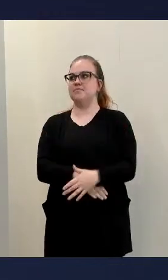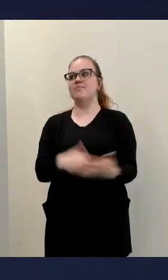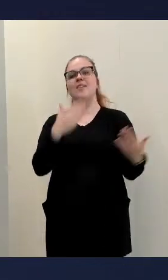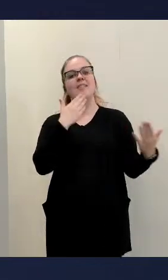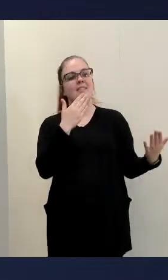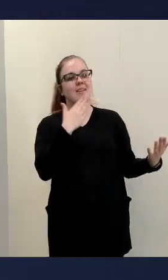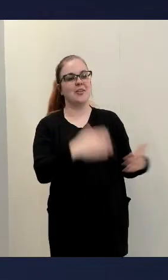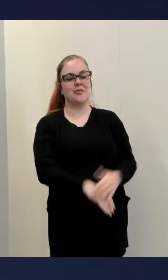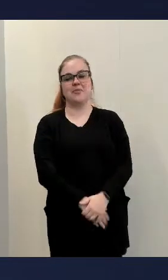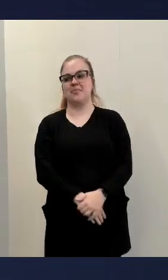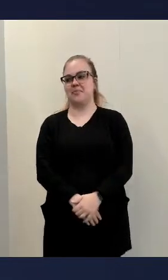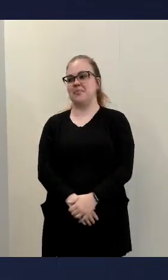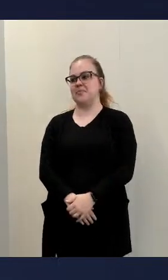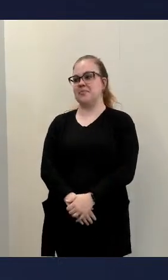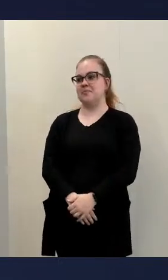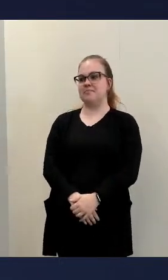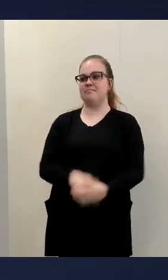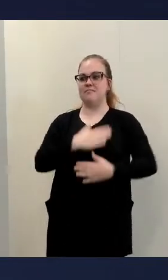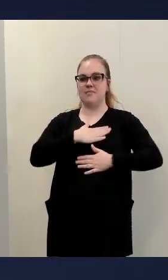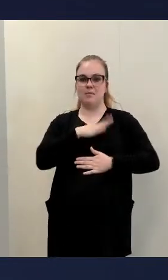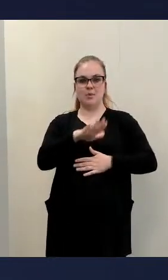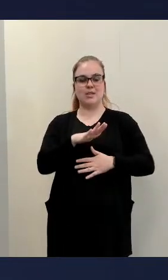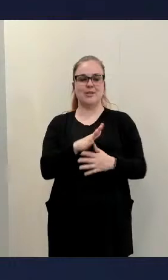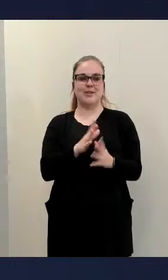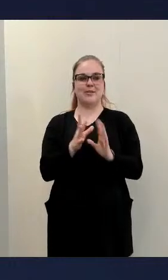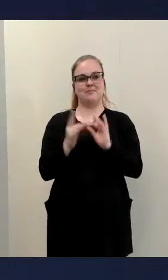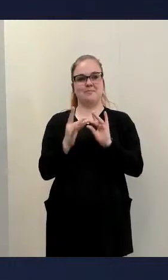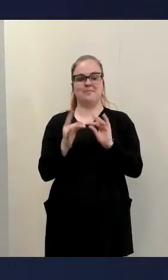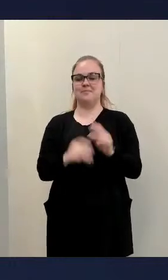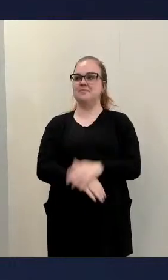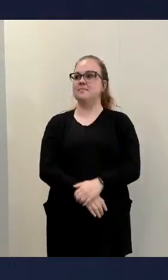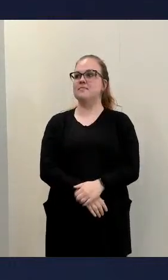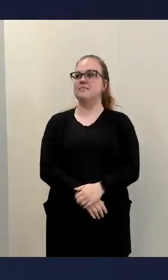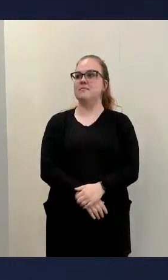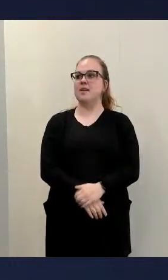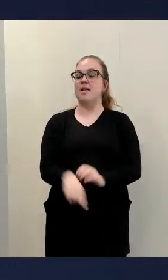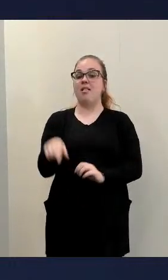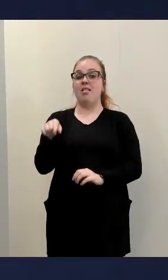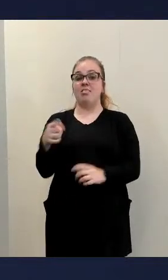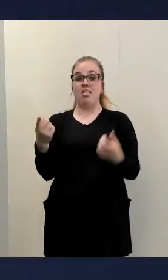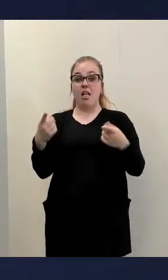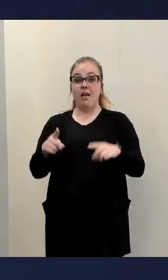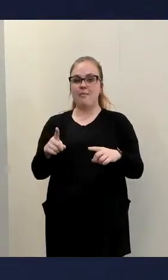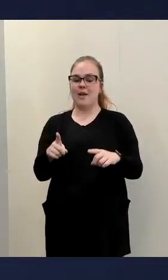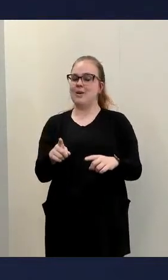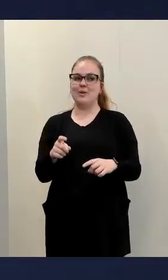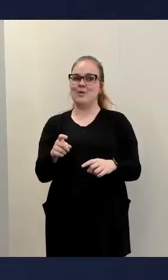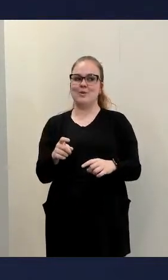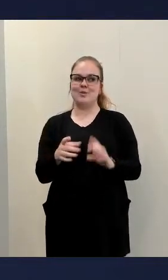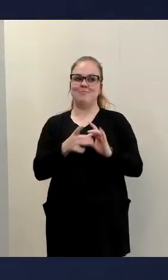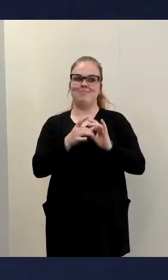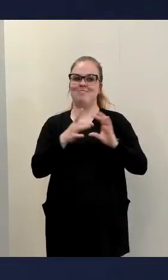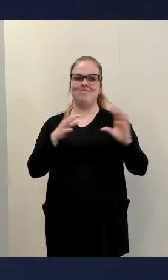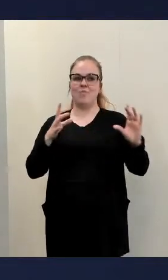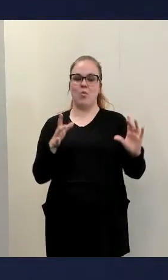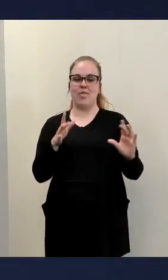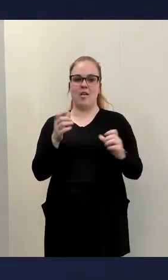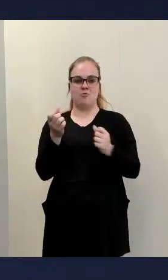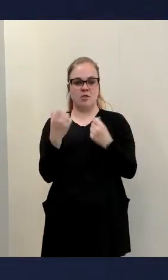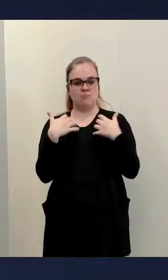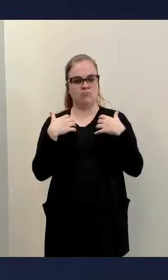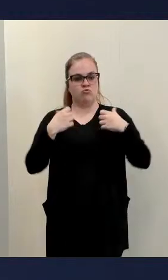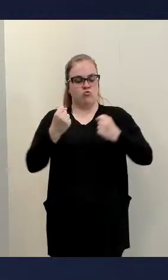Chairwoman. Appreciate your kind words. This would not have happened without the strong support, of course, of the folks in